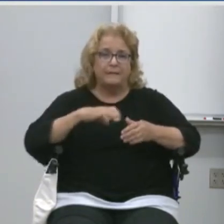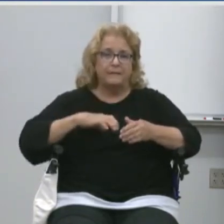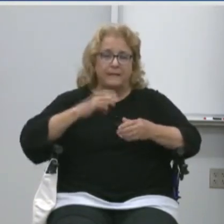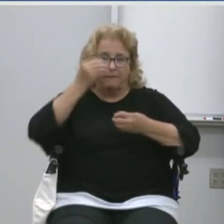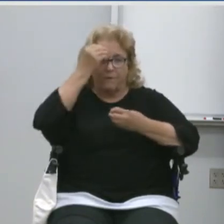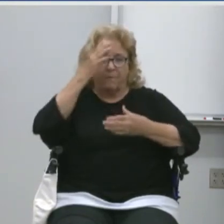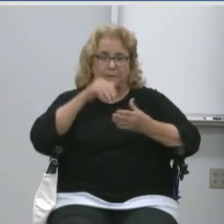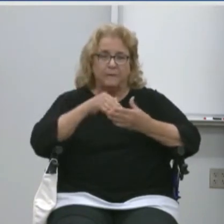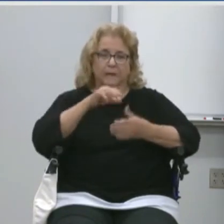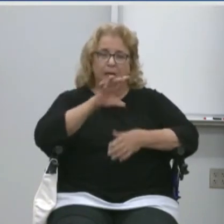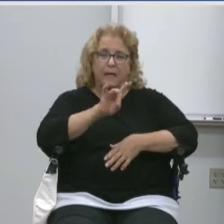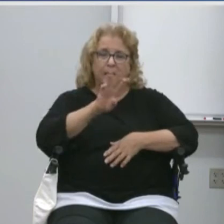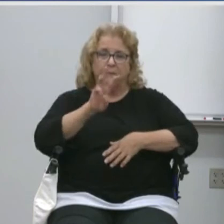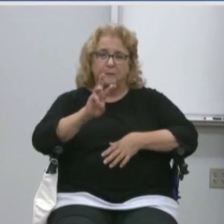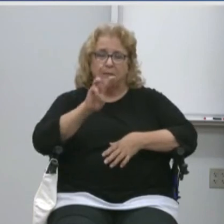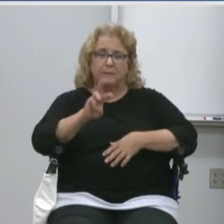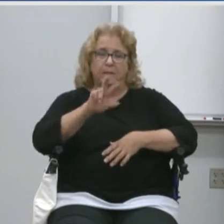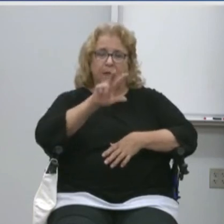is